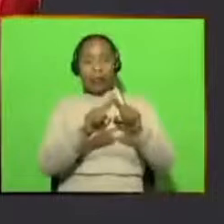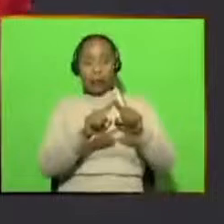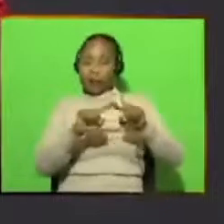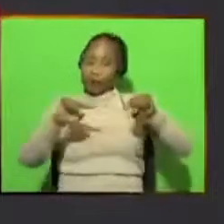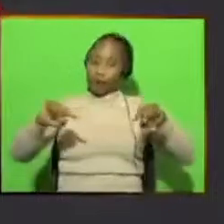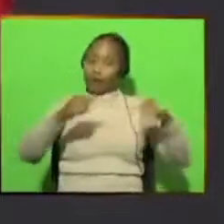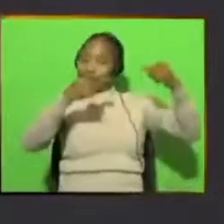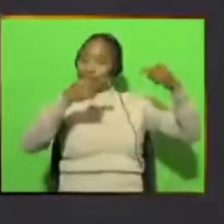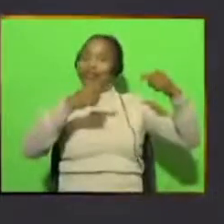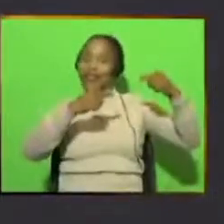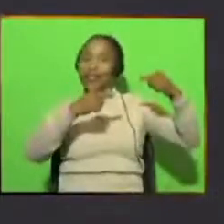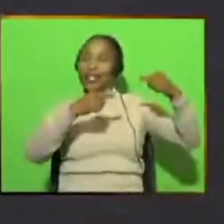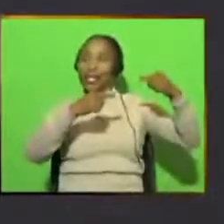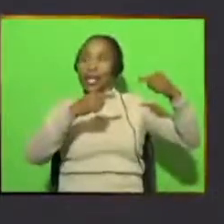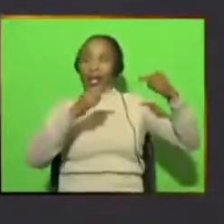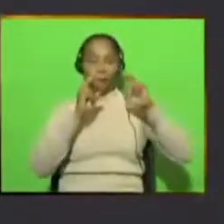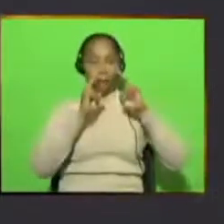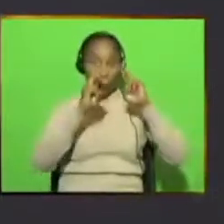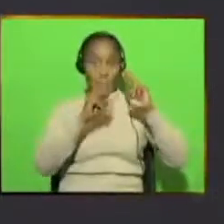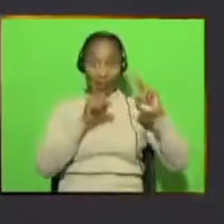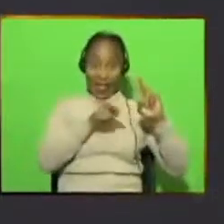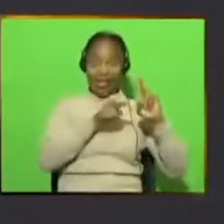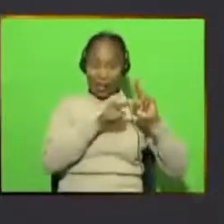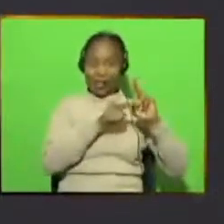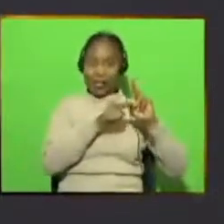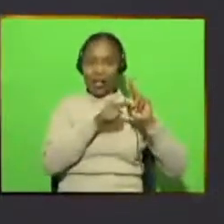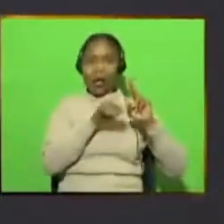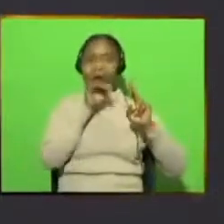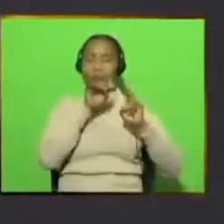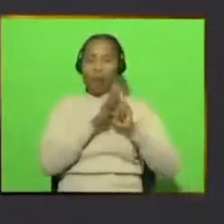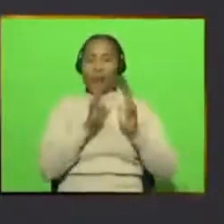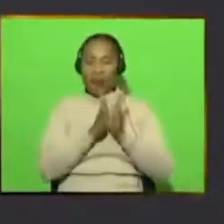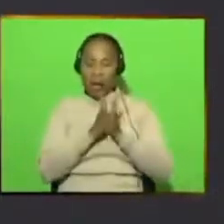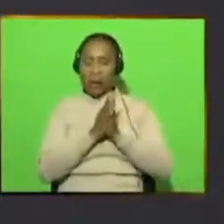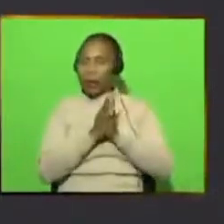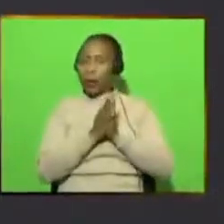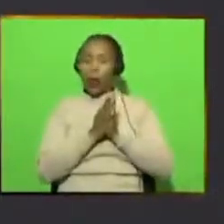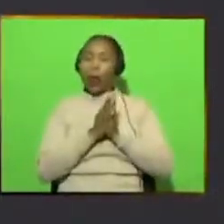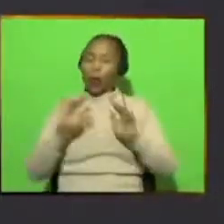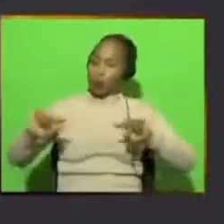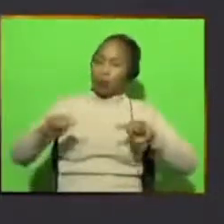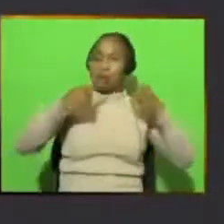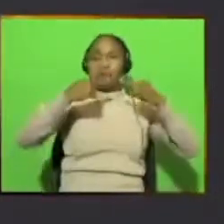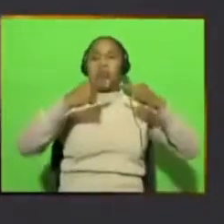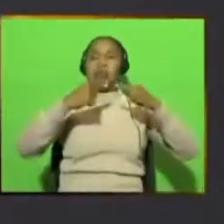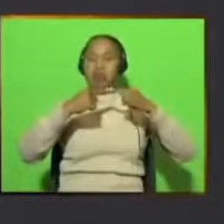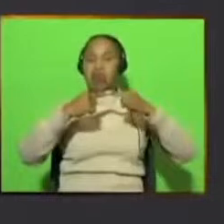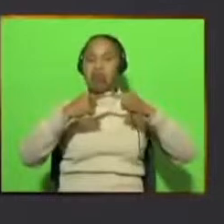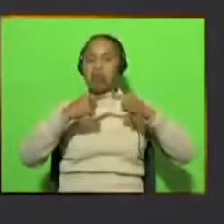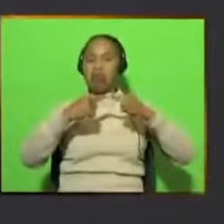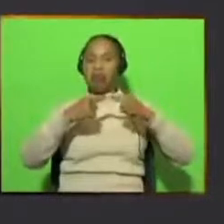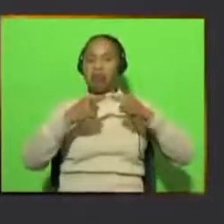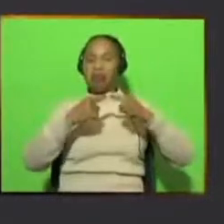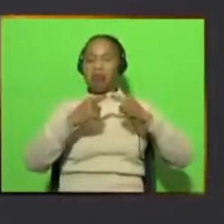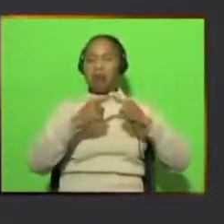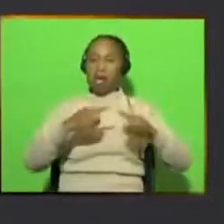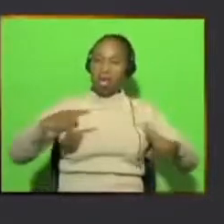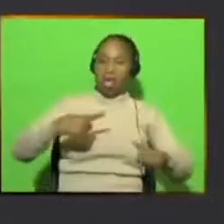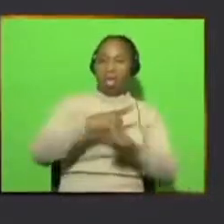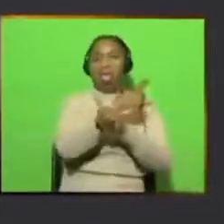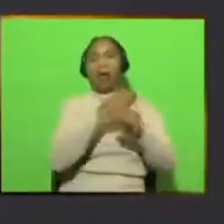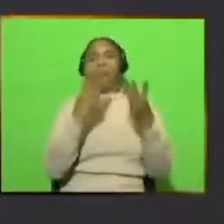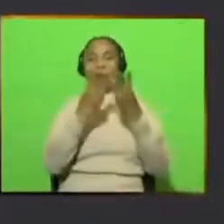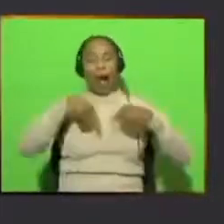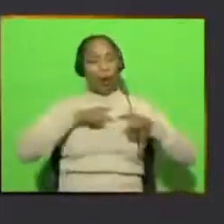you was necessarily to contest the betrayal of our people, and it has nothing to do with you as an